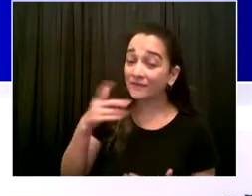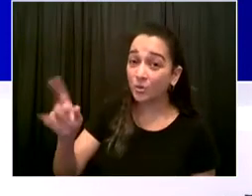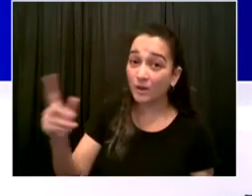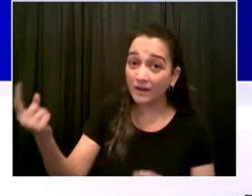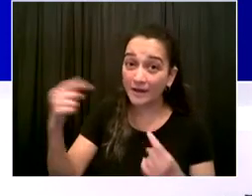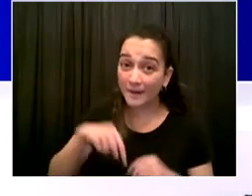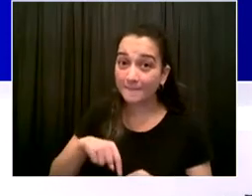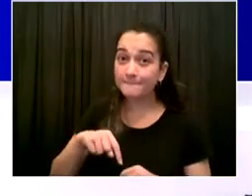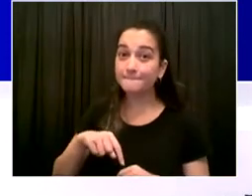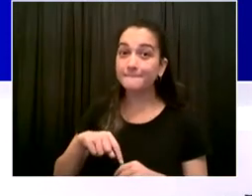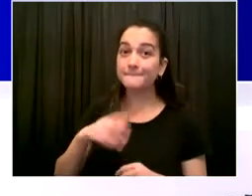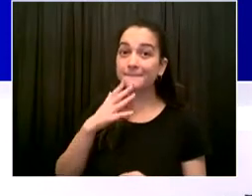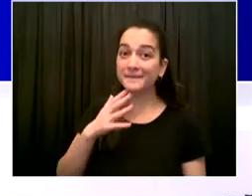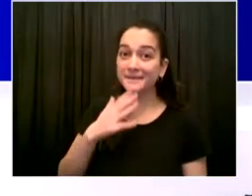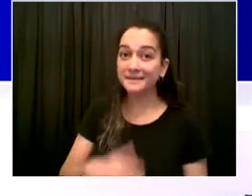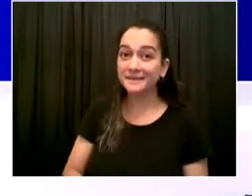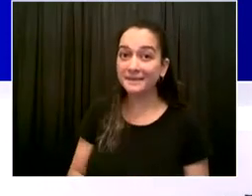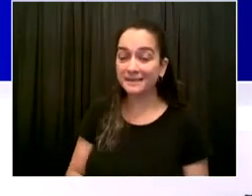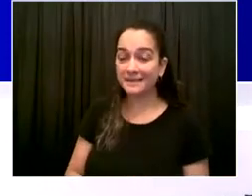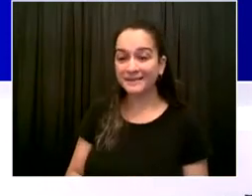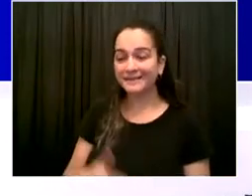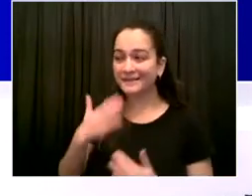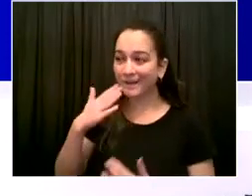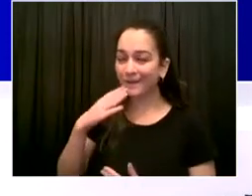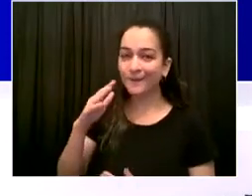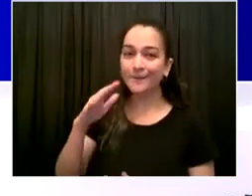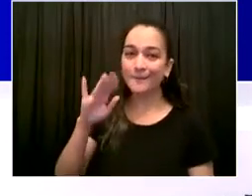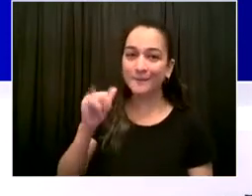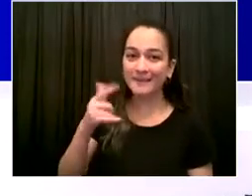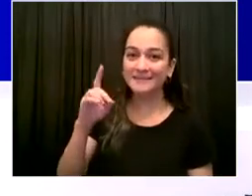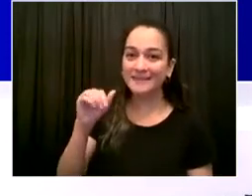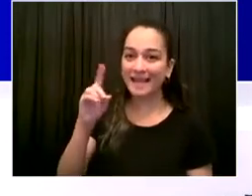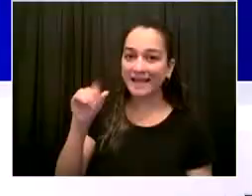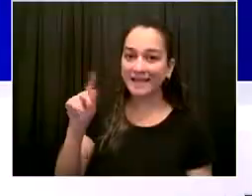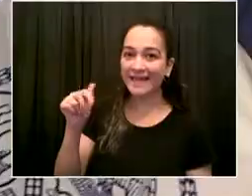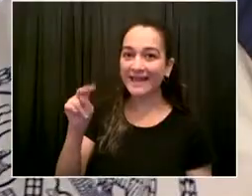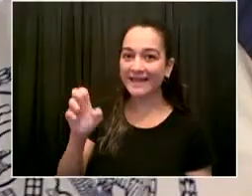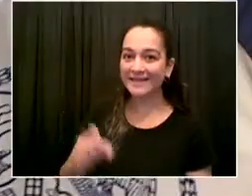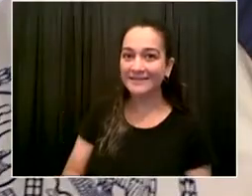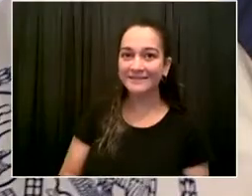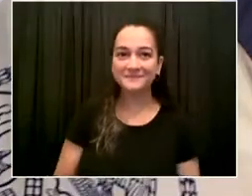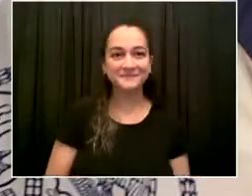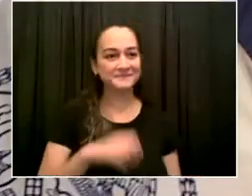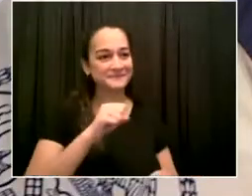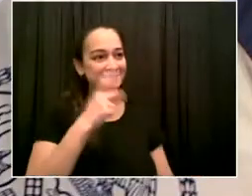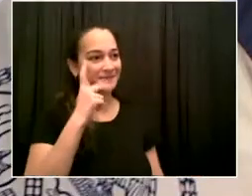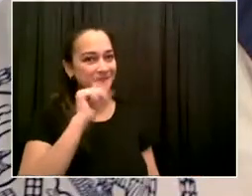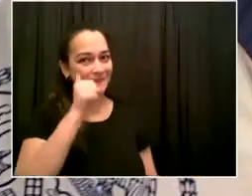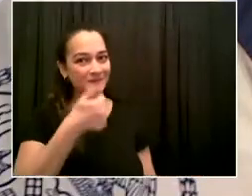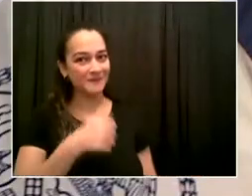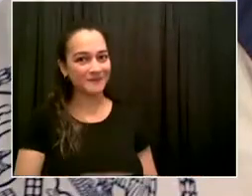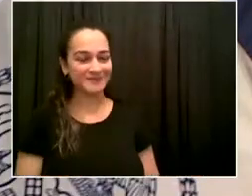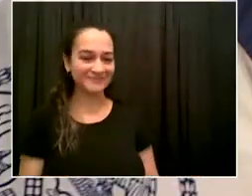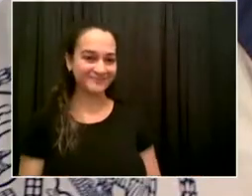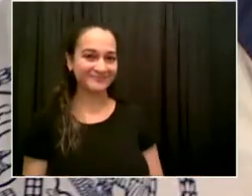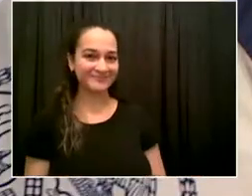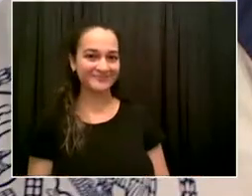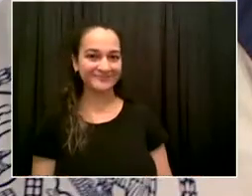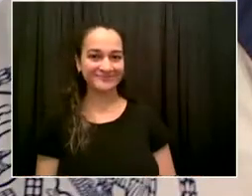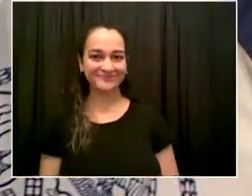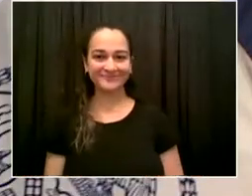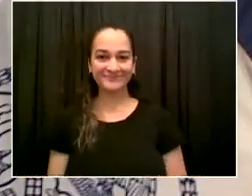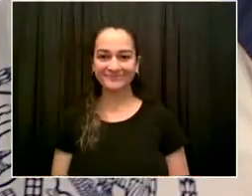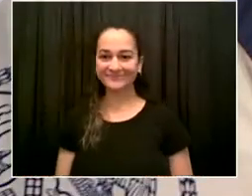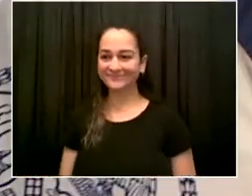of us. Thank you so much for having me. We'll see you soon. All right. All right, everybody, so